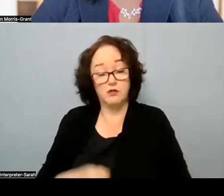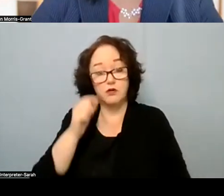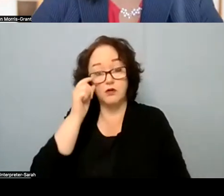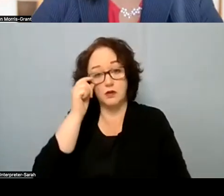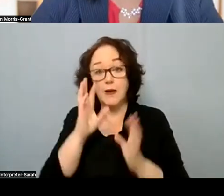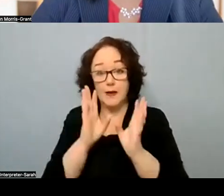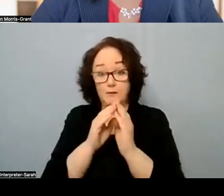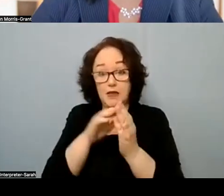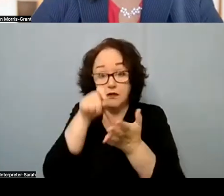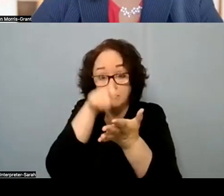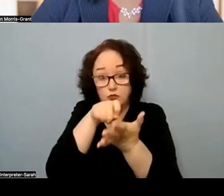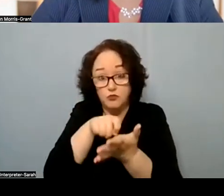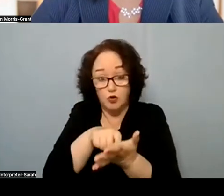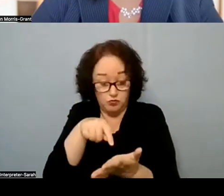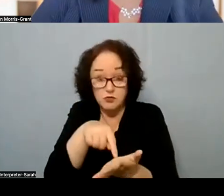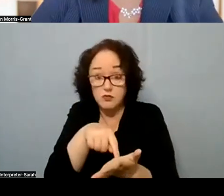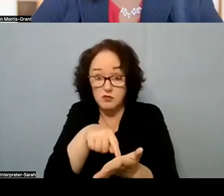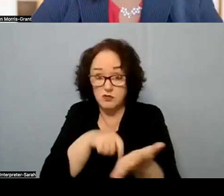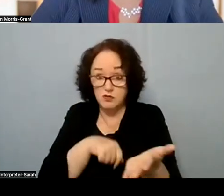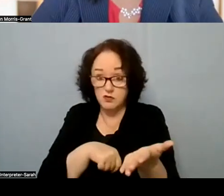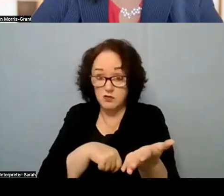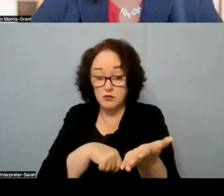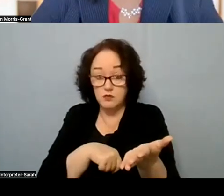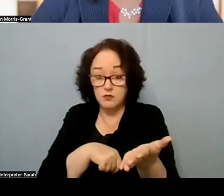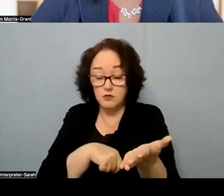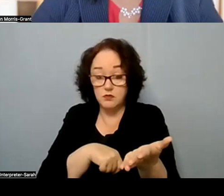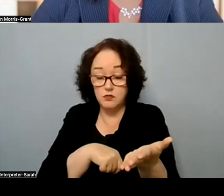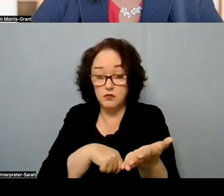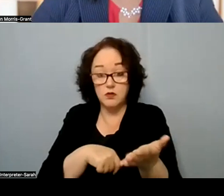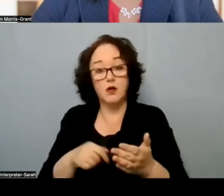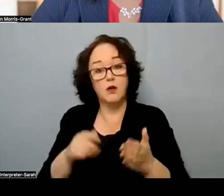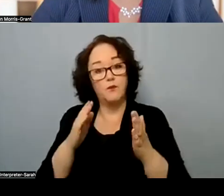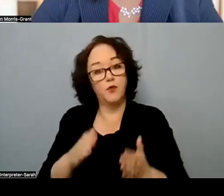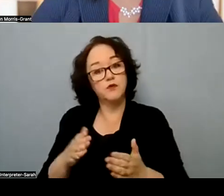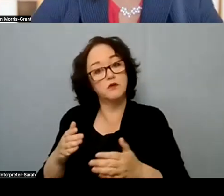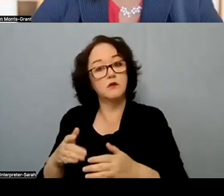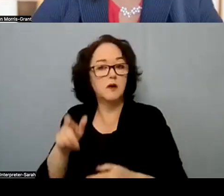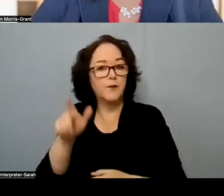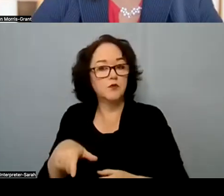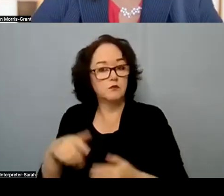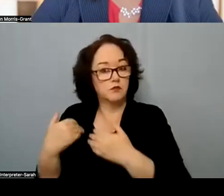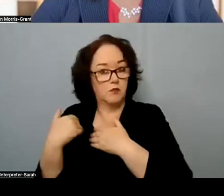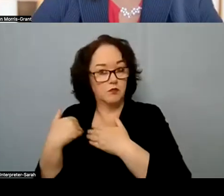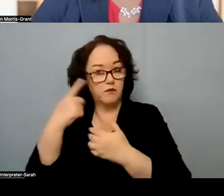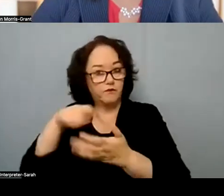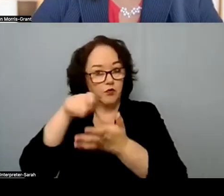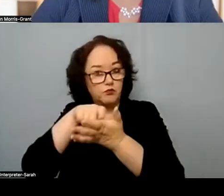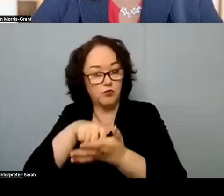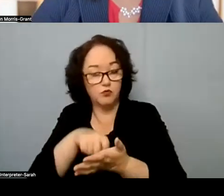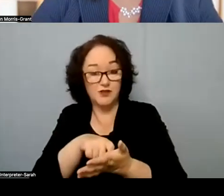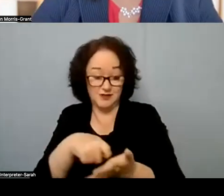who took the meeting minutes wrote that down. We reached out to Fair